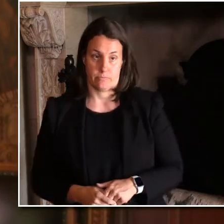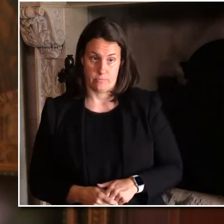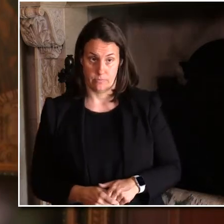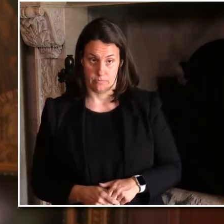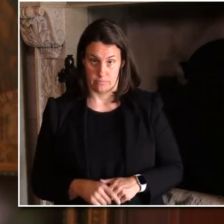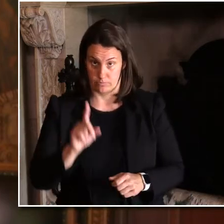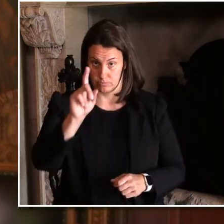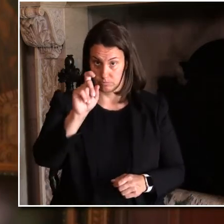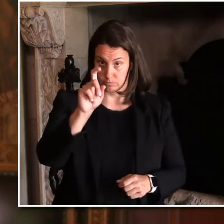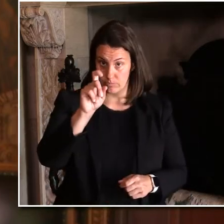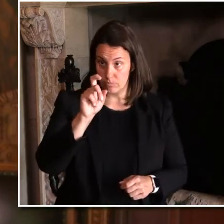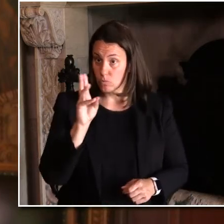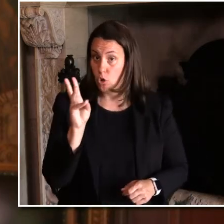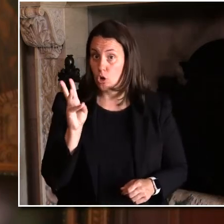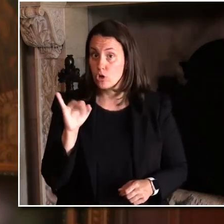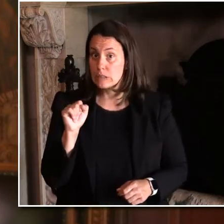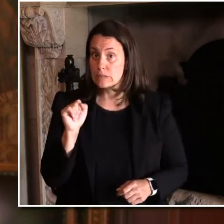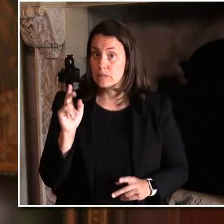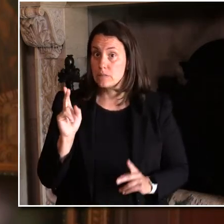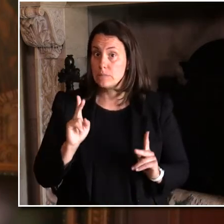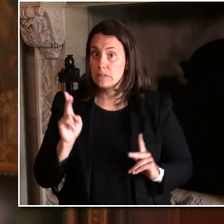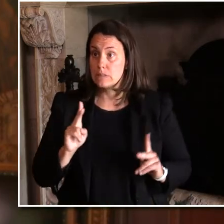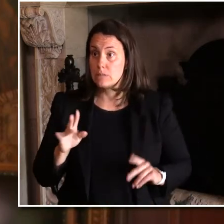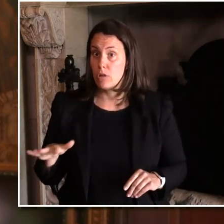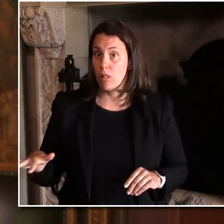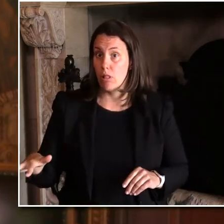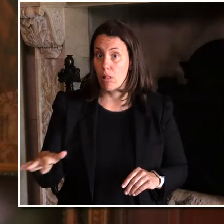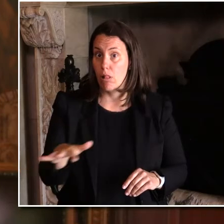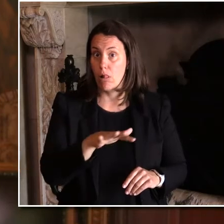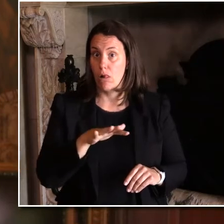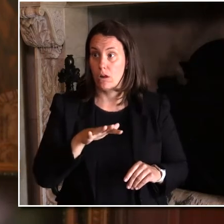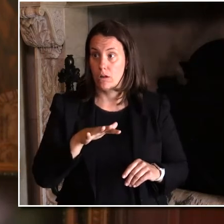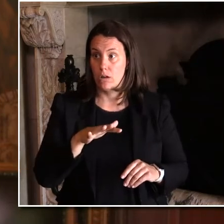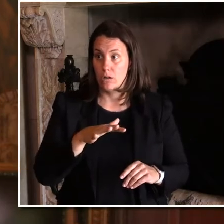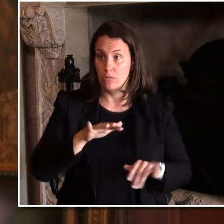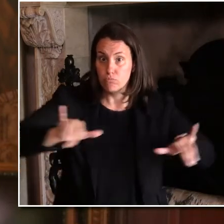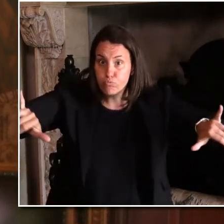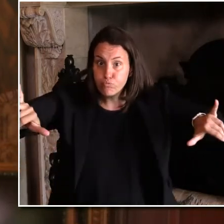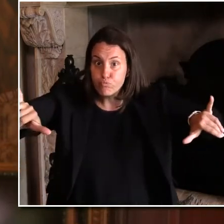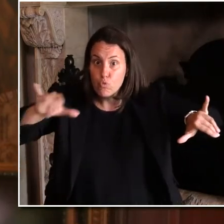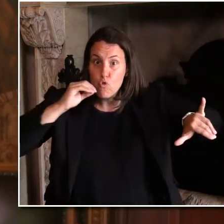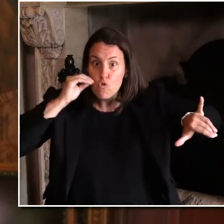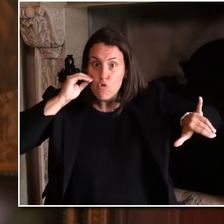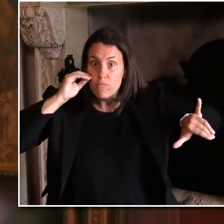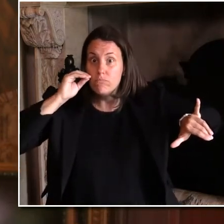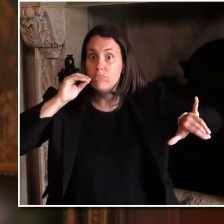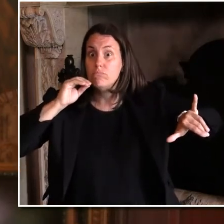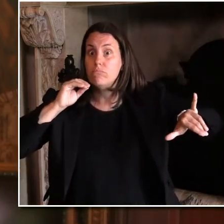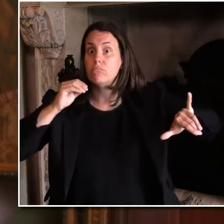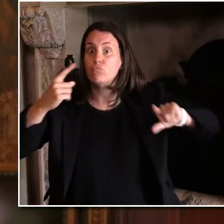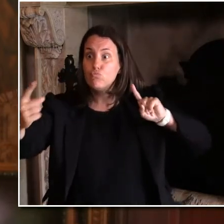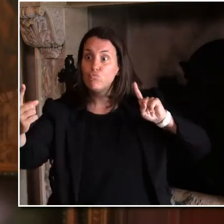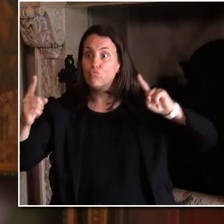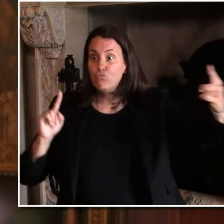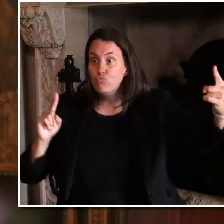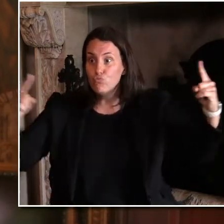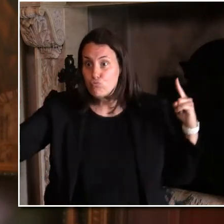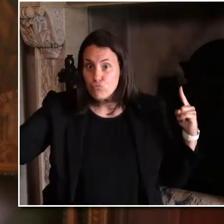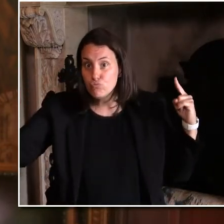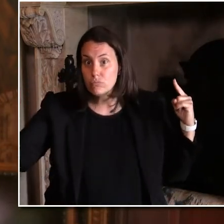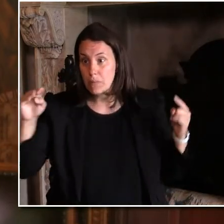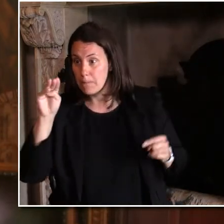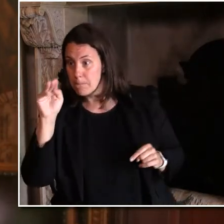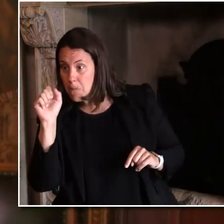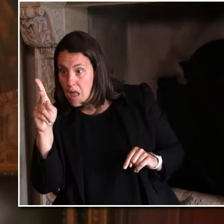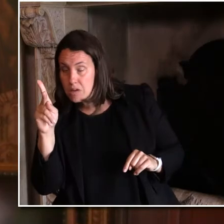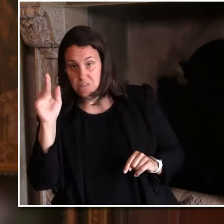engage in these protective behaviors. Physical distancing and wearing masks are probably the two biggest ones. So even though other states